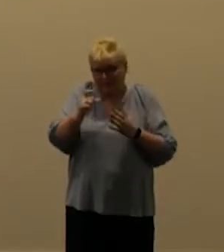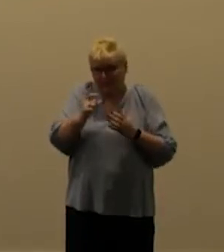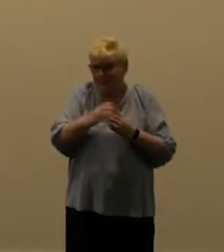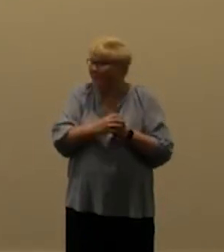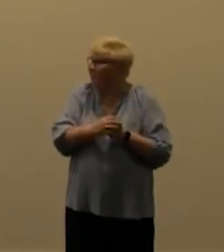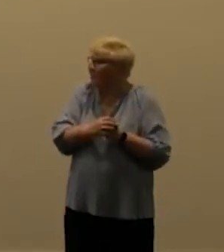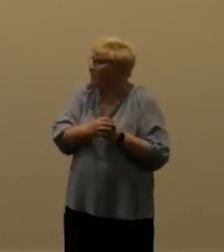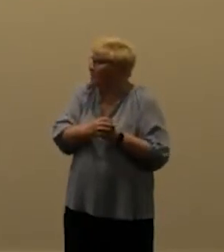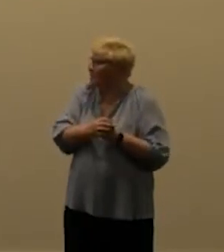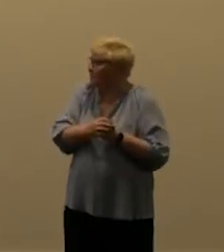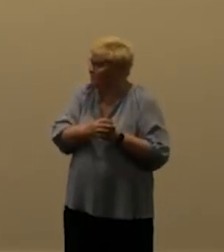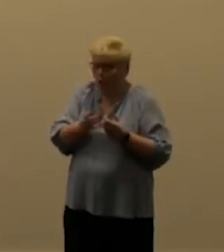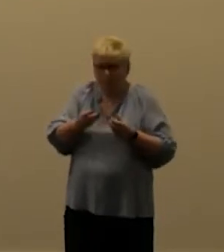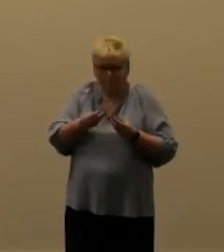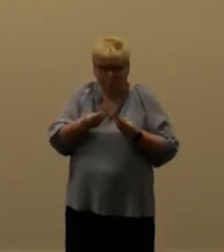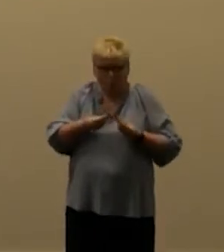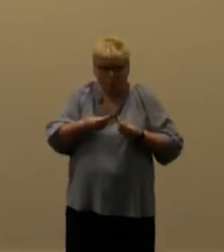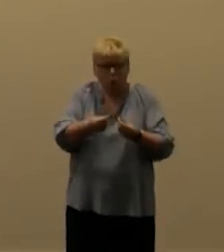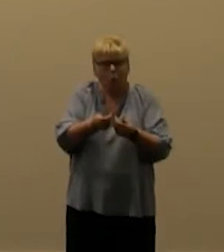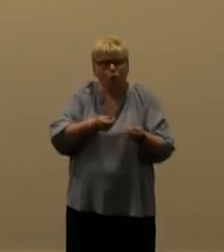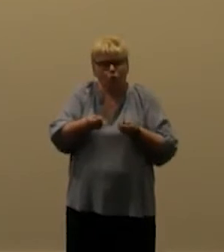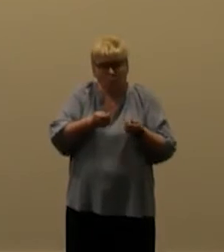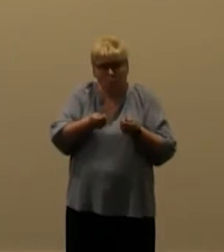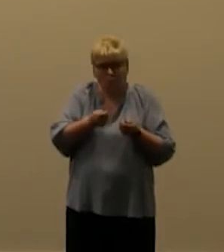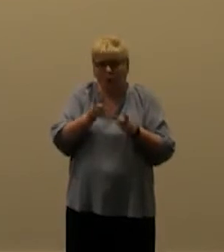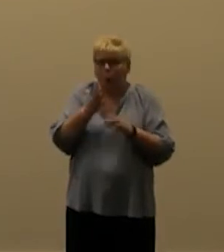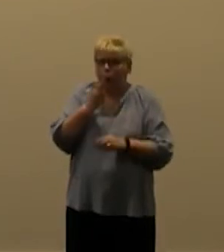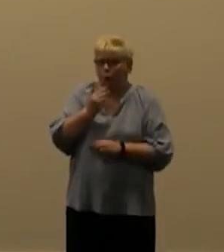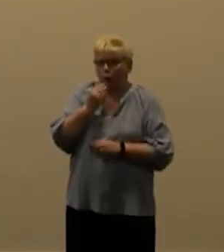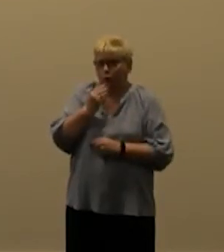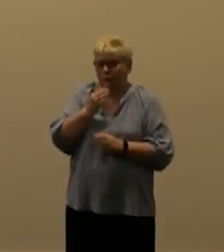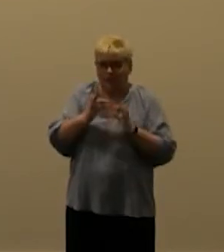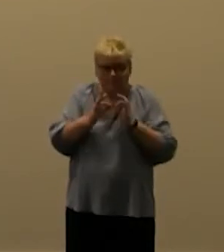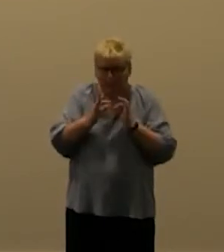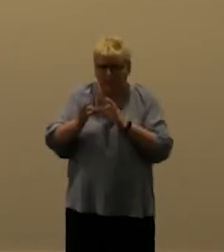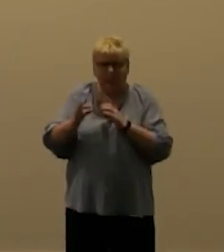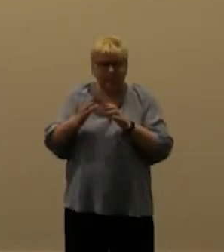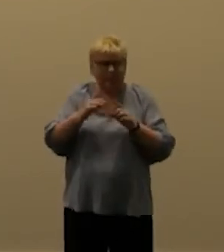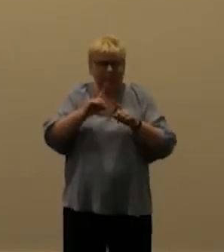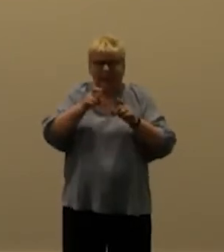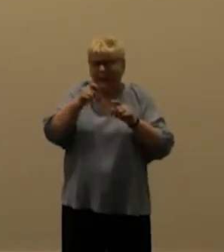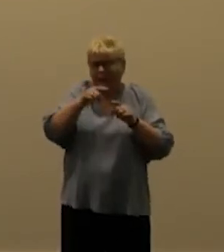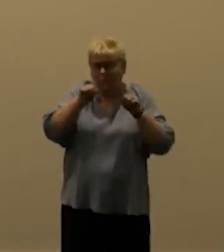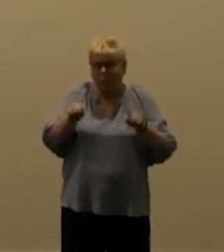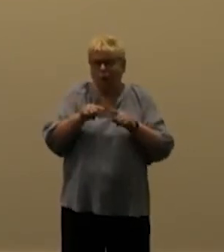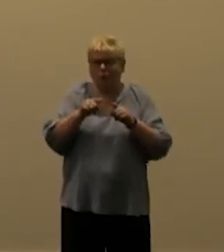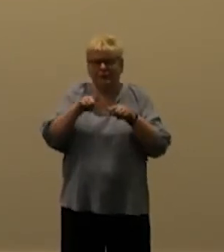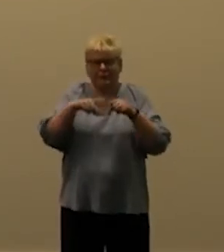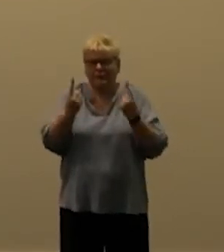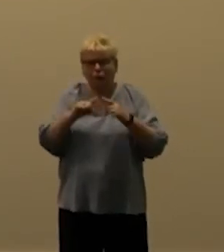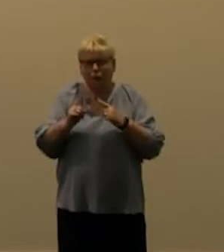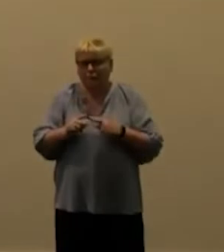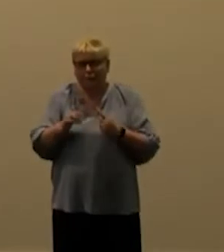Git as our source control, and basically we're making use of kind of pipelines, key vaults, different